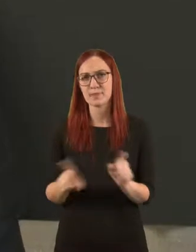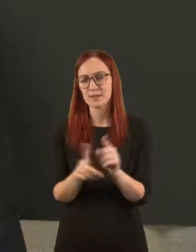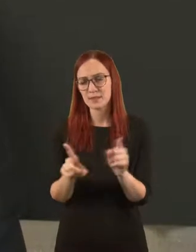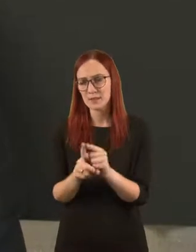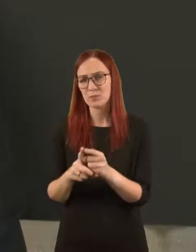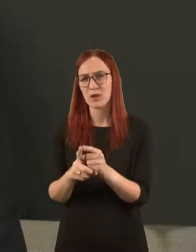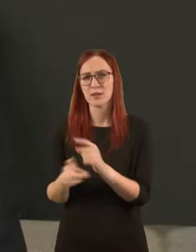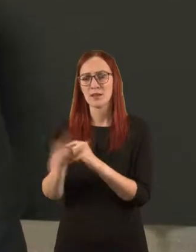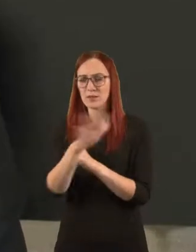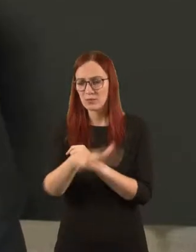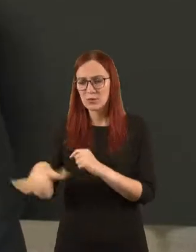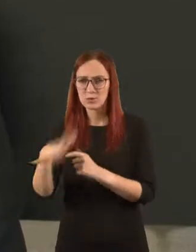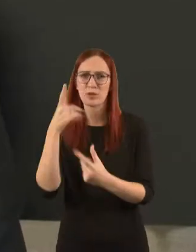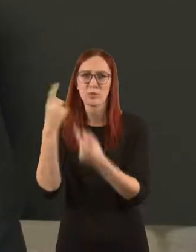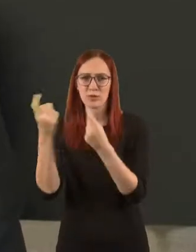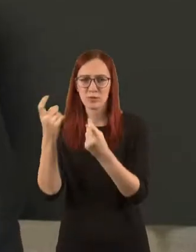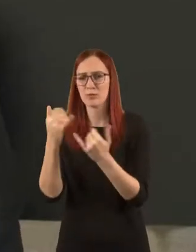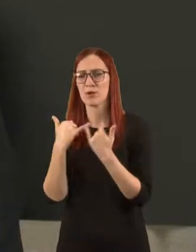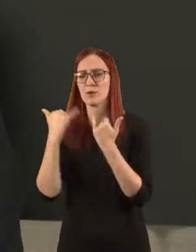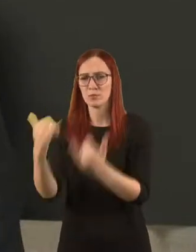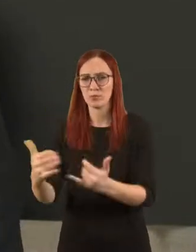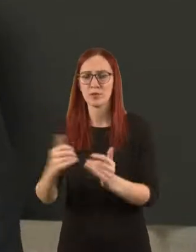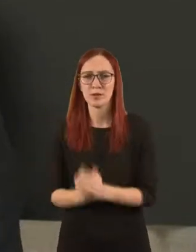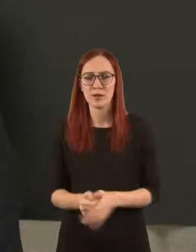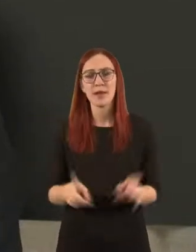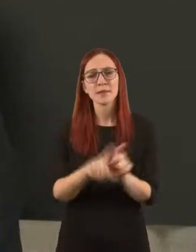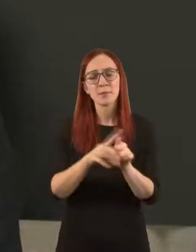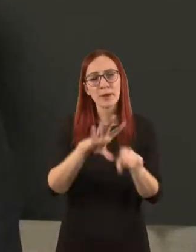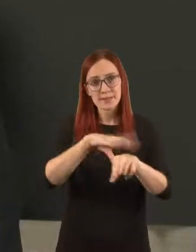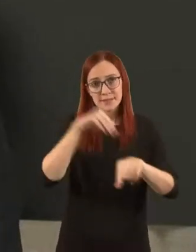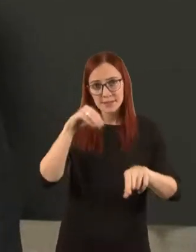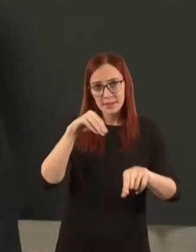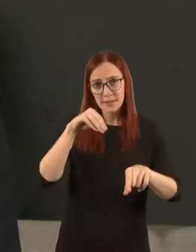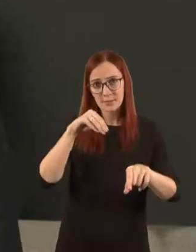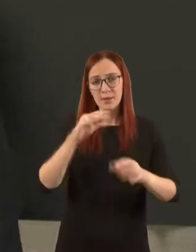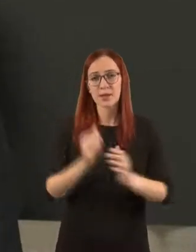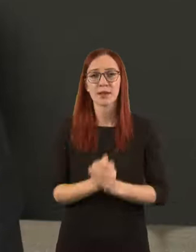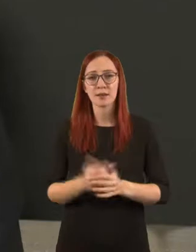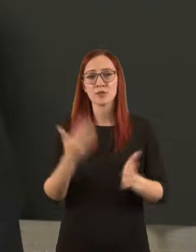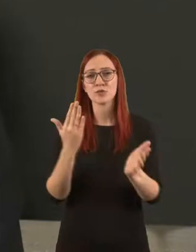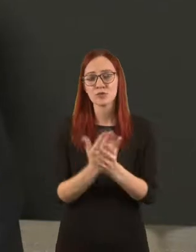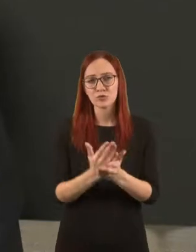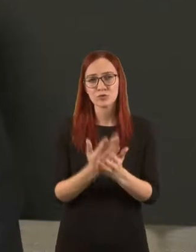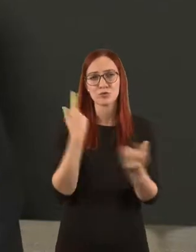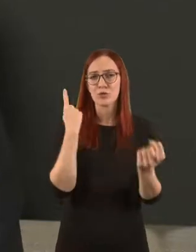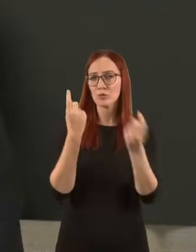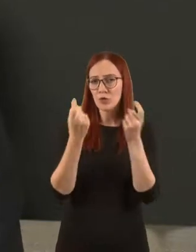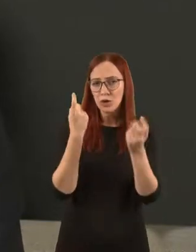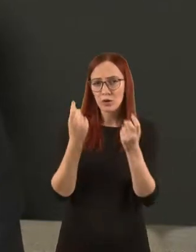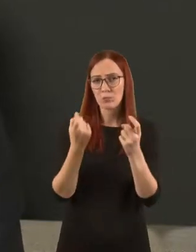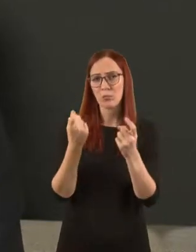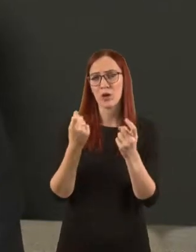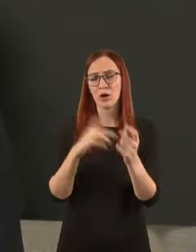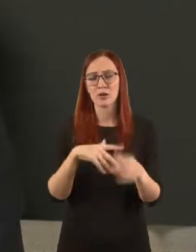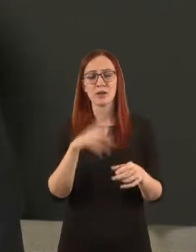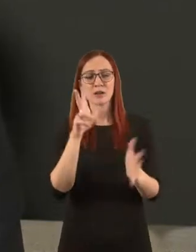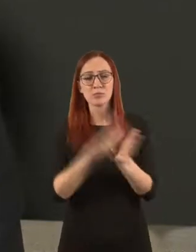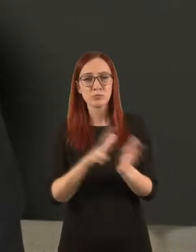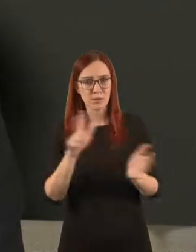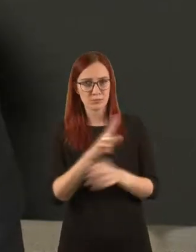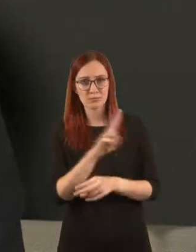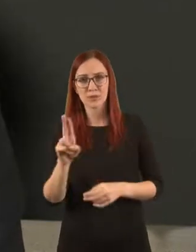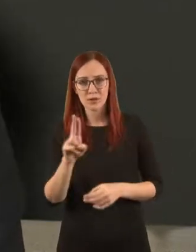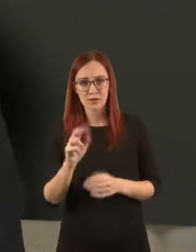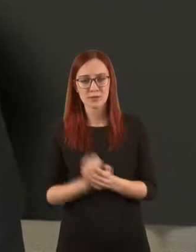be greater than the cost of measures that we're going to take. And this discussion is very